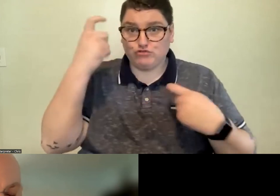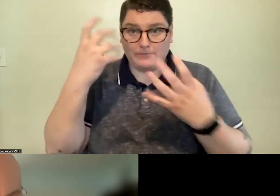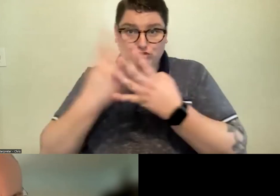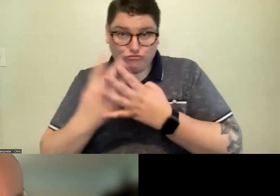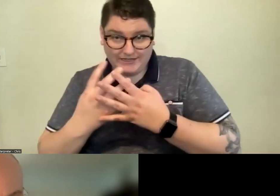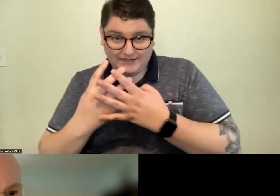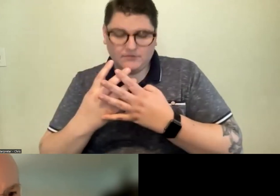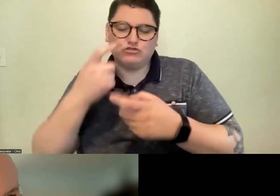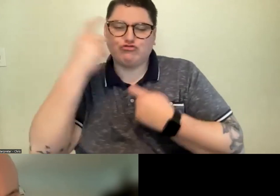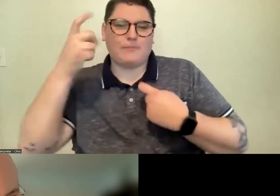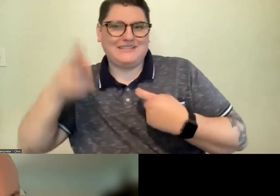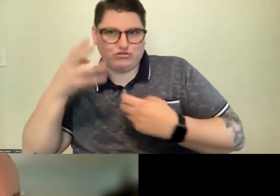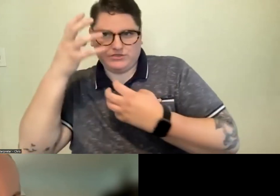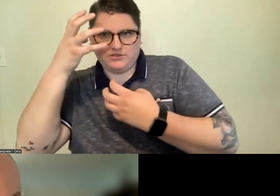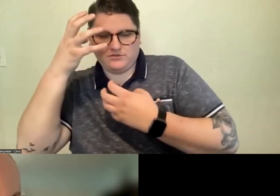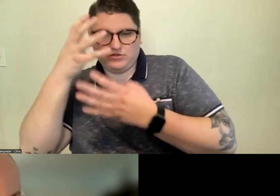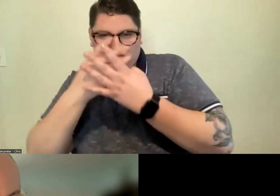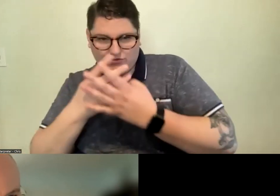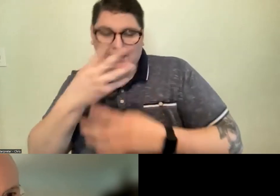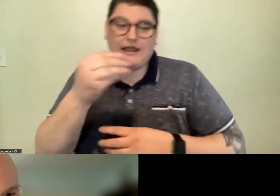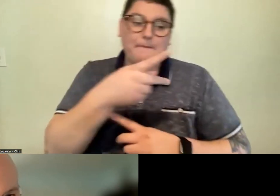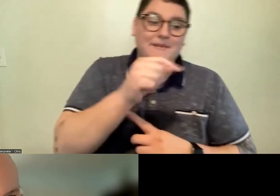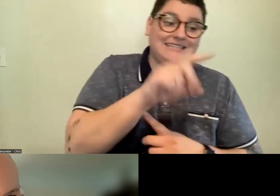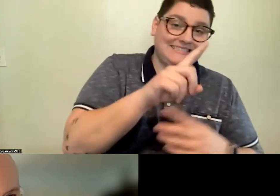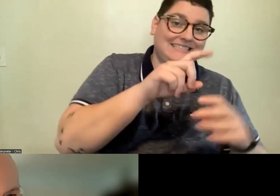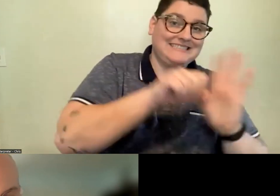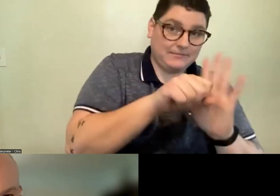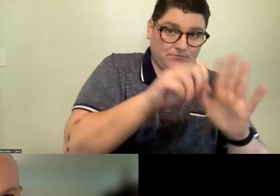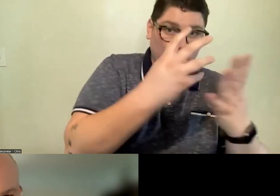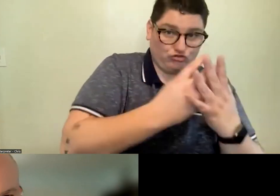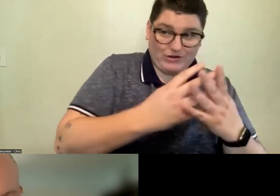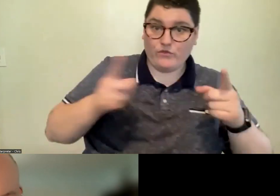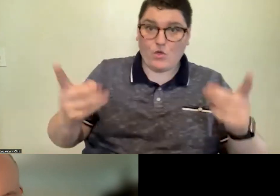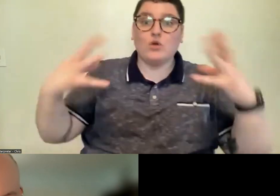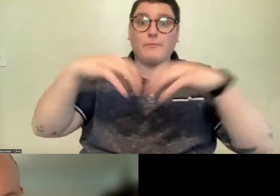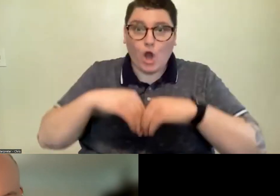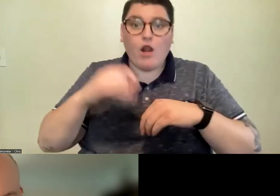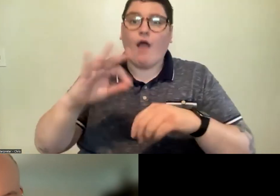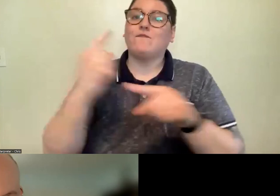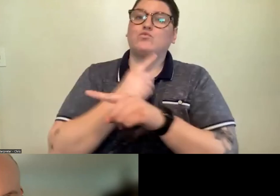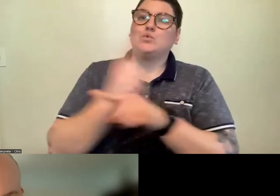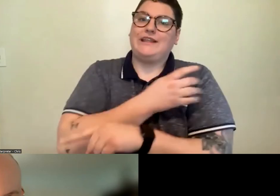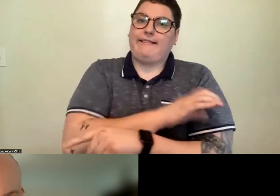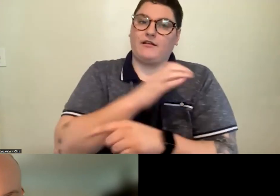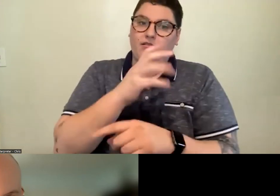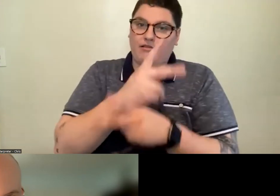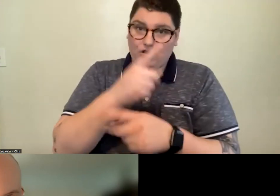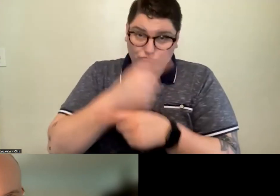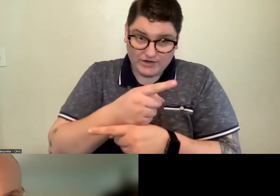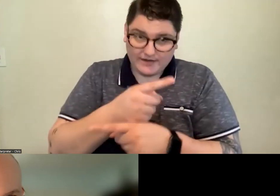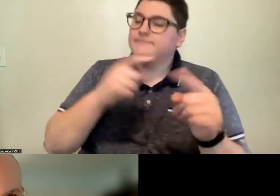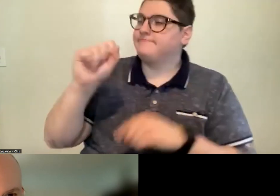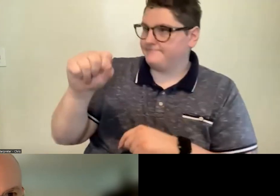trauma history screen and a PTSD symptom screen as part of routine clinical care. Right. And so could